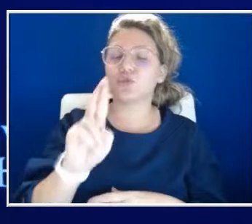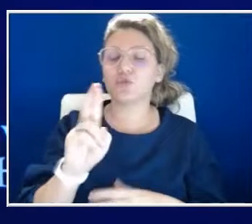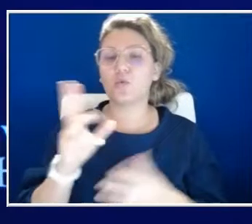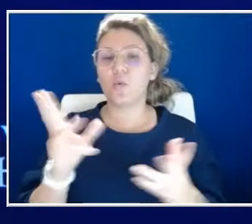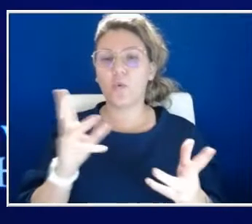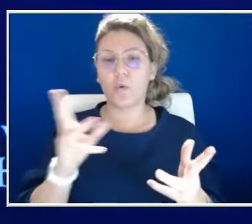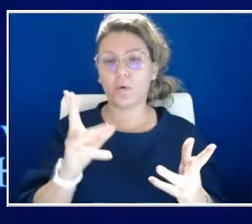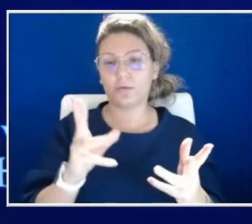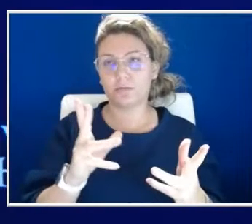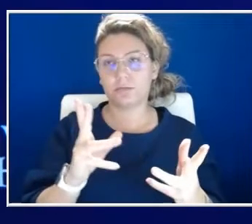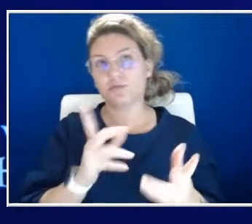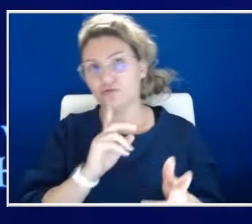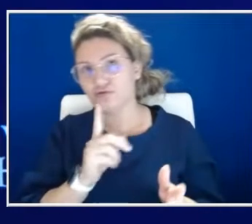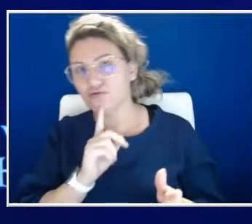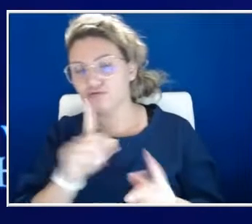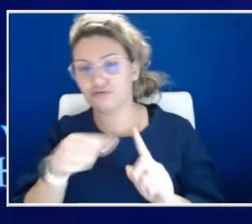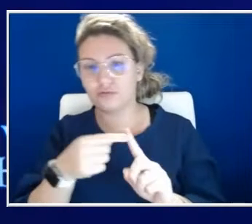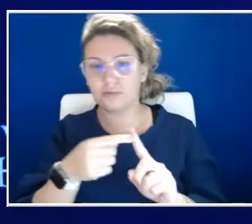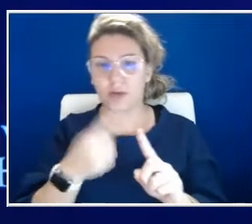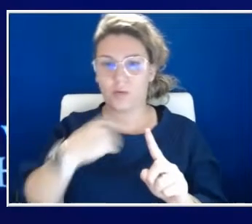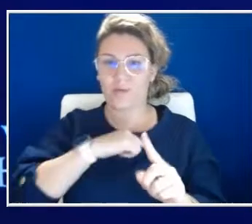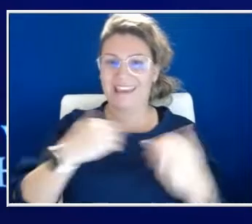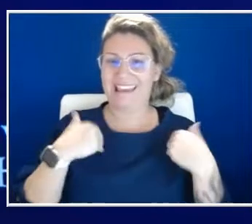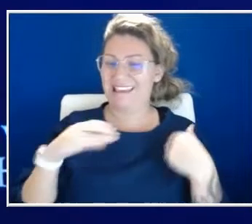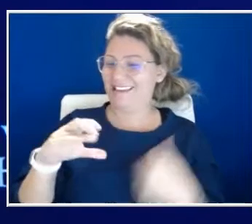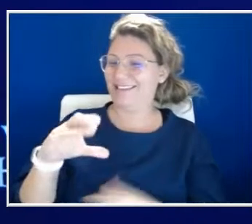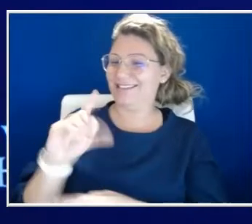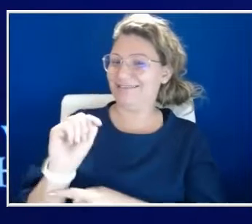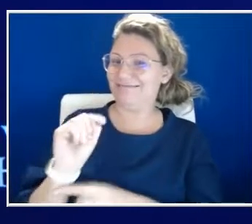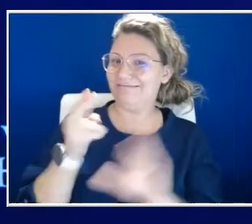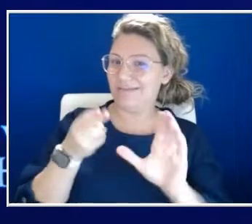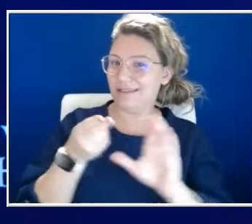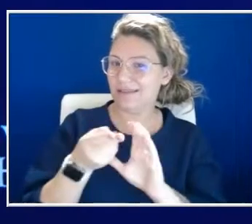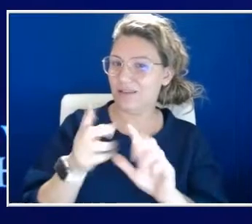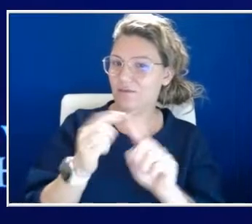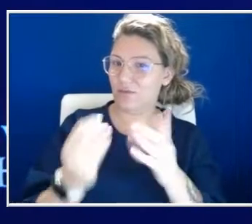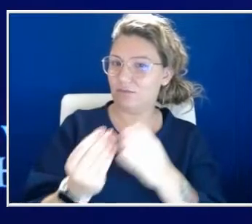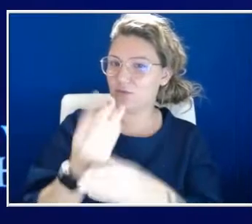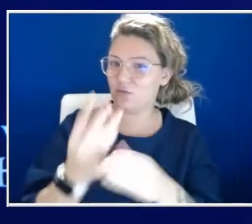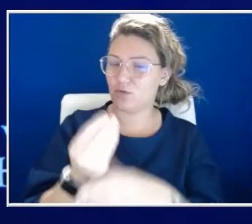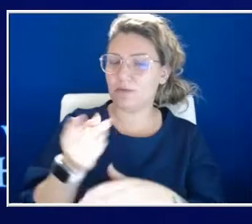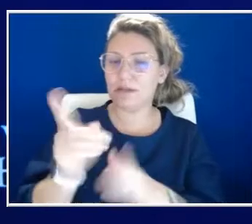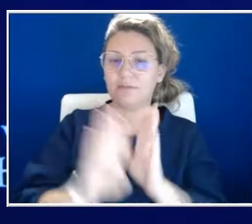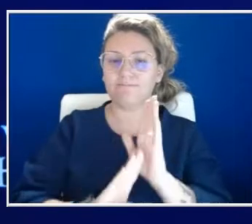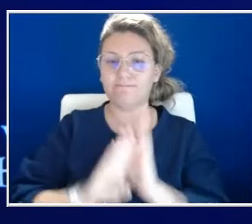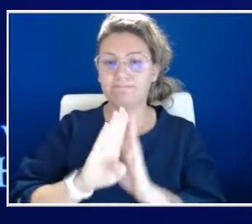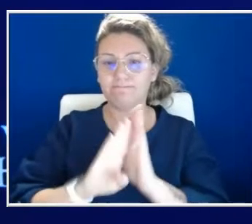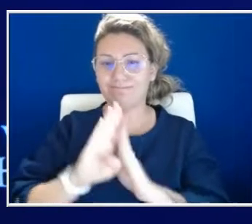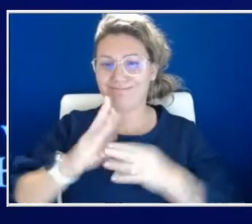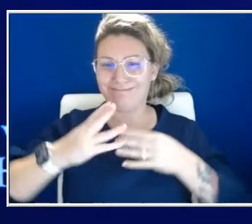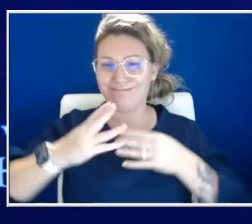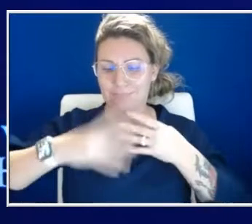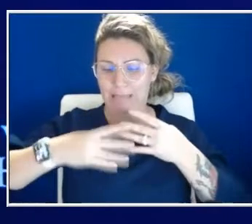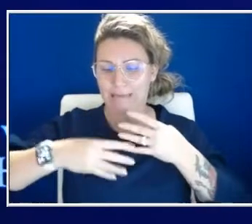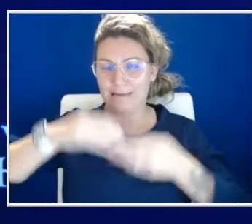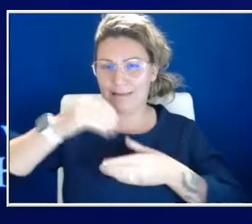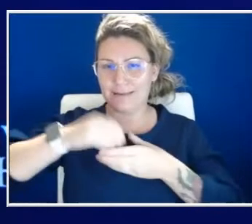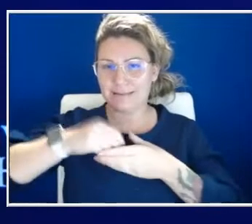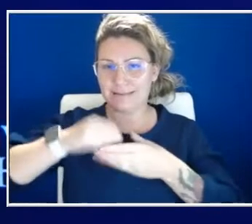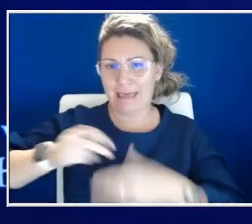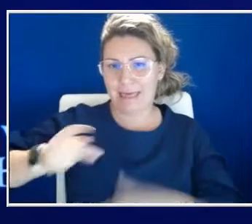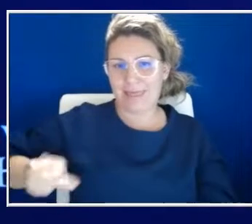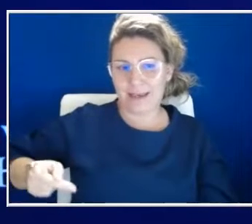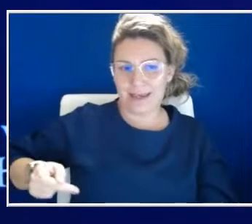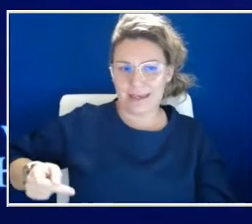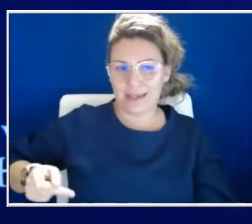sure, because we actually did have a CAT scan from the spring, was that Curtis had developed a bleed within his kidney, and that was what was leading to